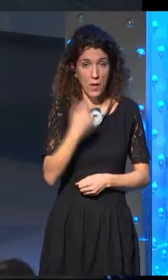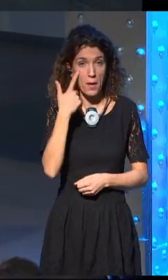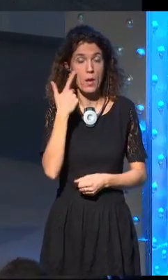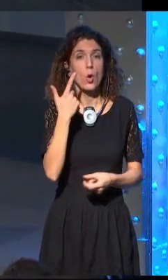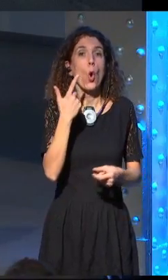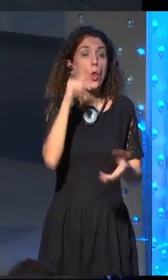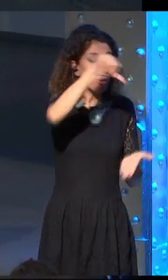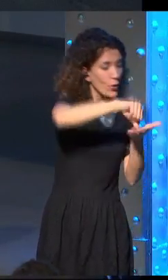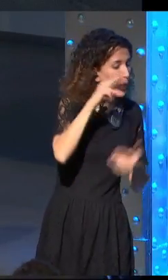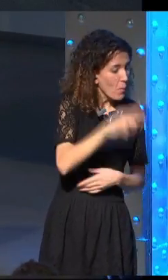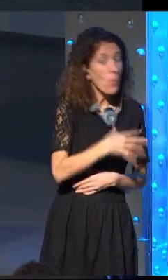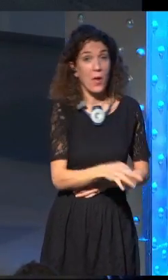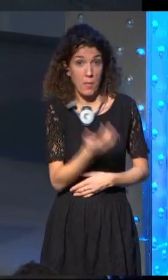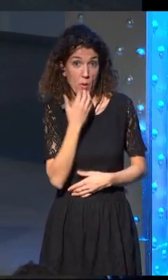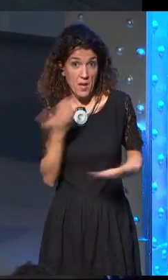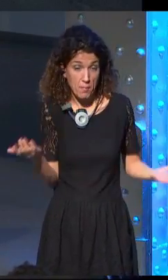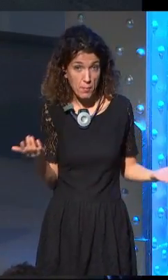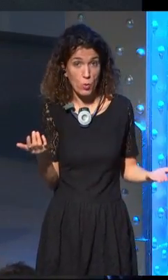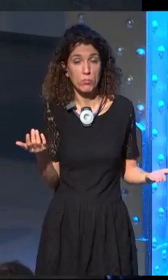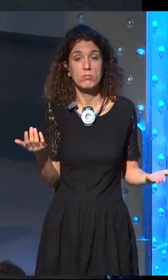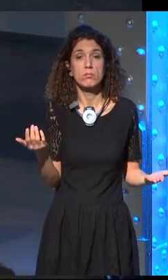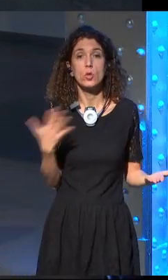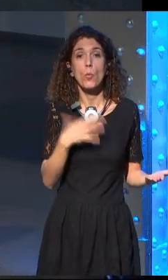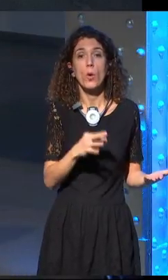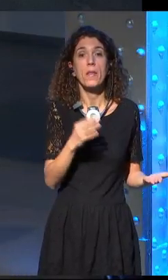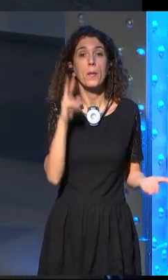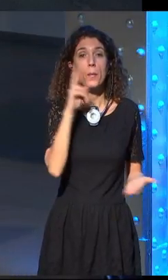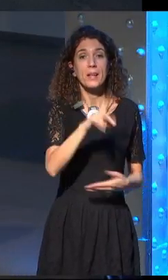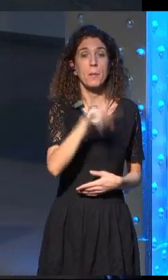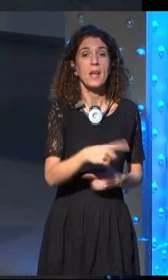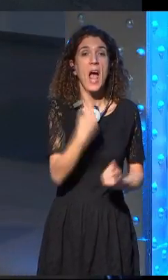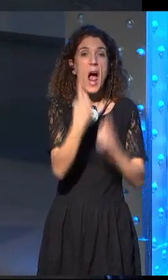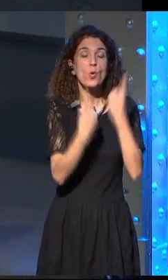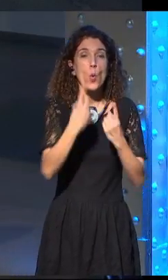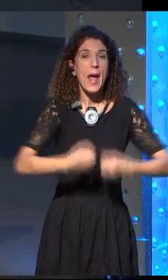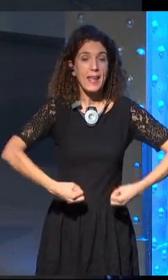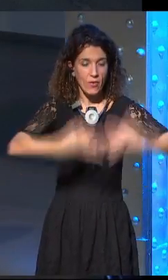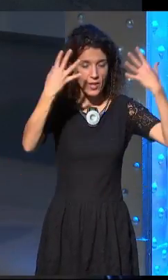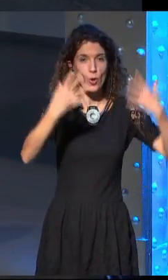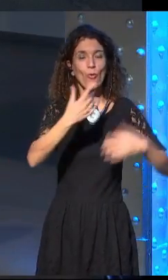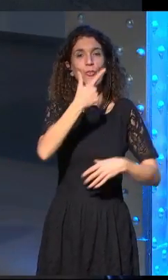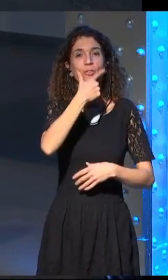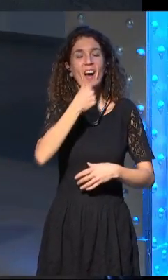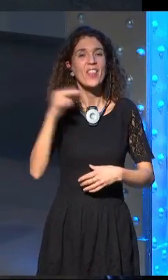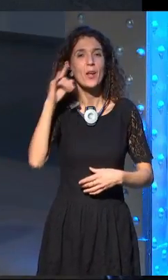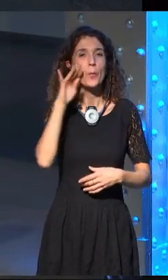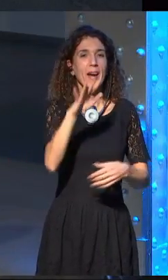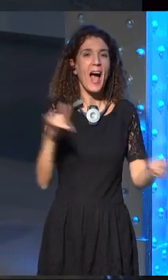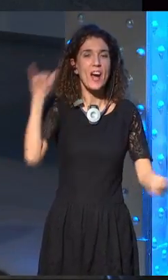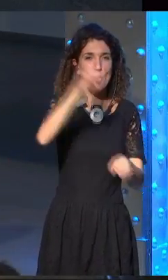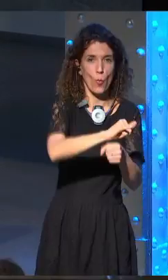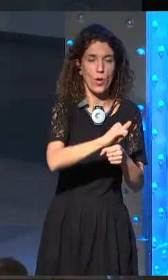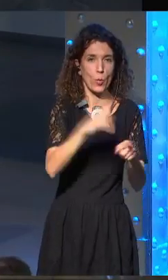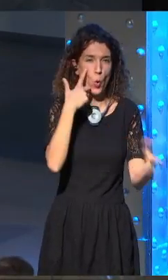but you can't tell like individual buildings. But airports are generally easy to recognize because they contrast with the dark background of